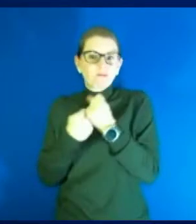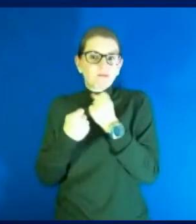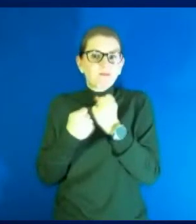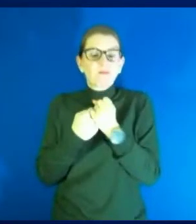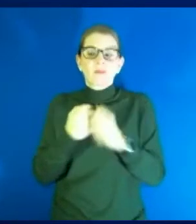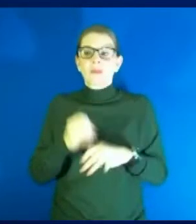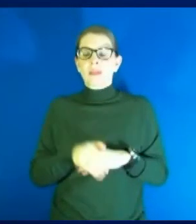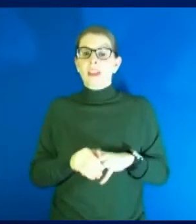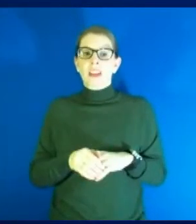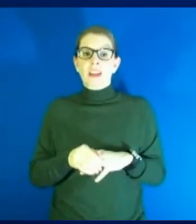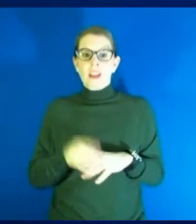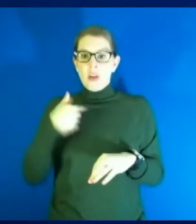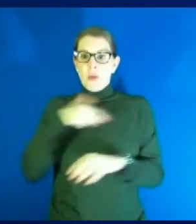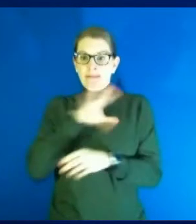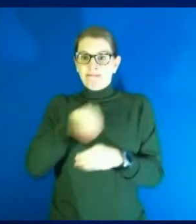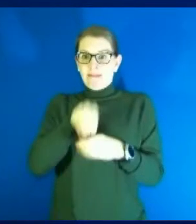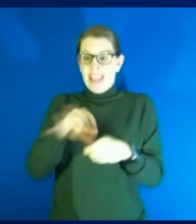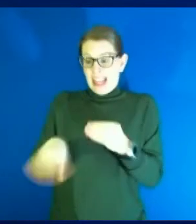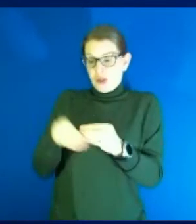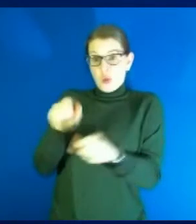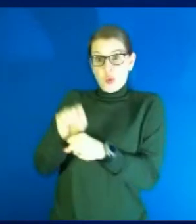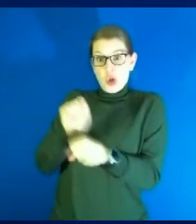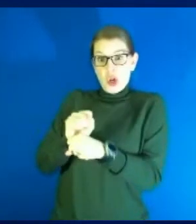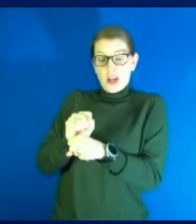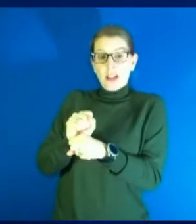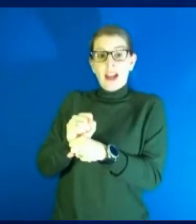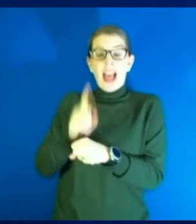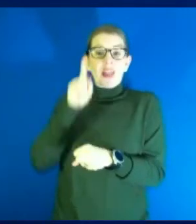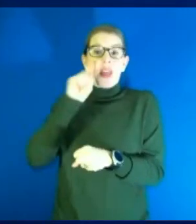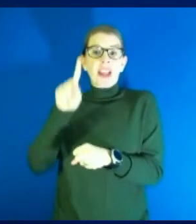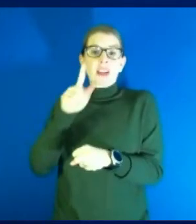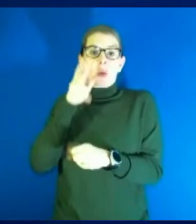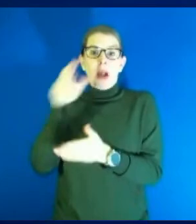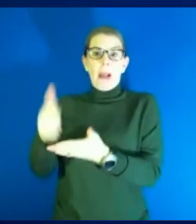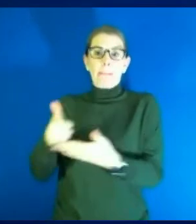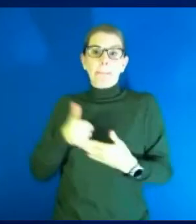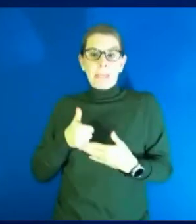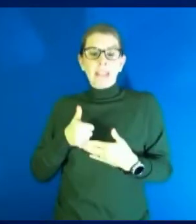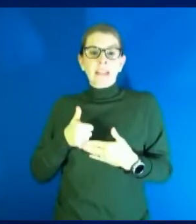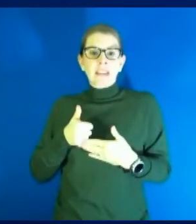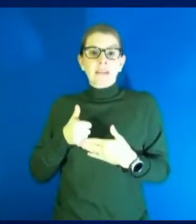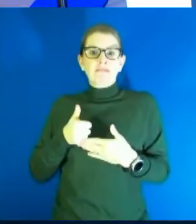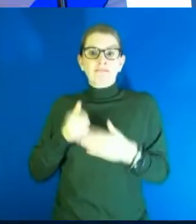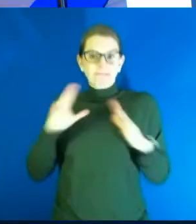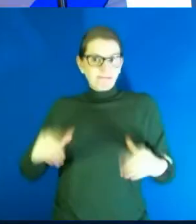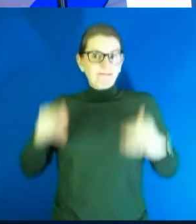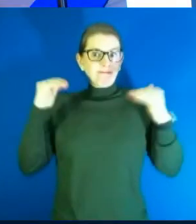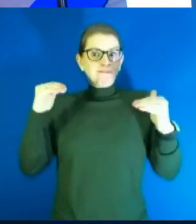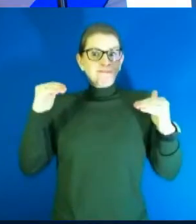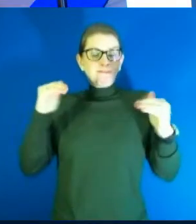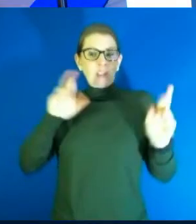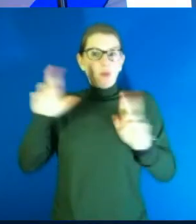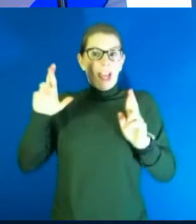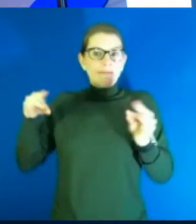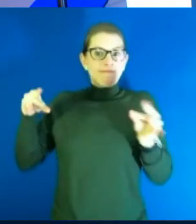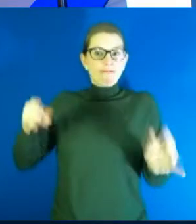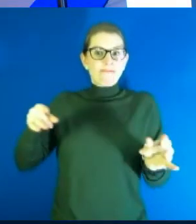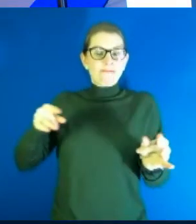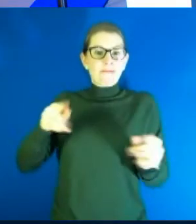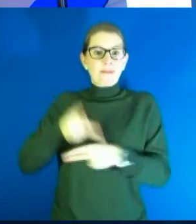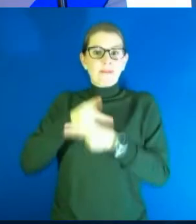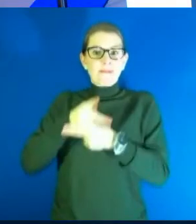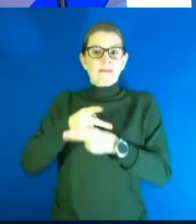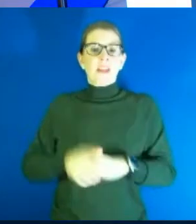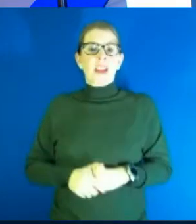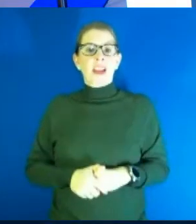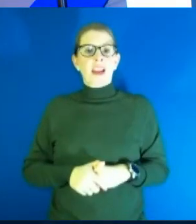as a result of the extra work we've had to do the pandemic. I think it's going to set us up spectacularly. That's well. exactly what I was going to say. It sounds so cliche, but aren't you just